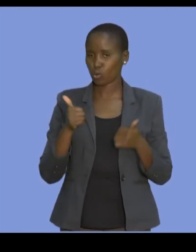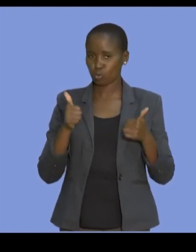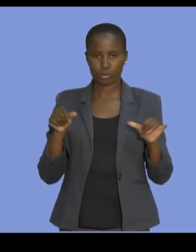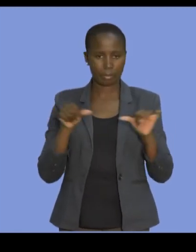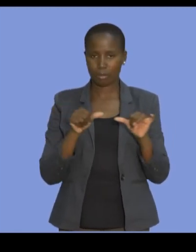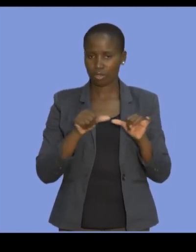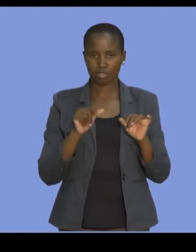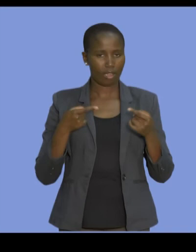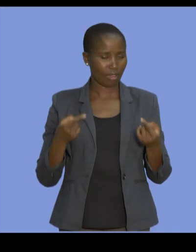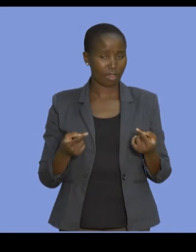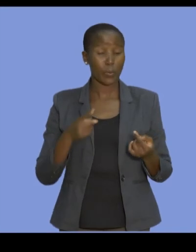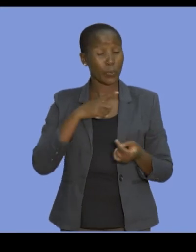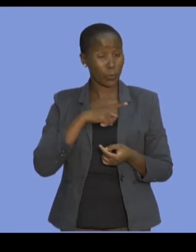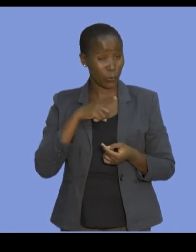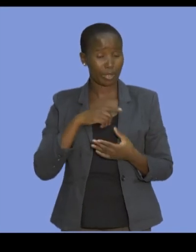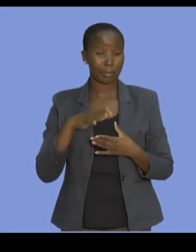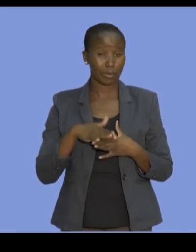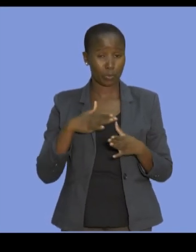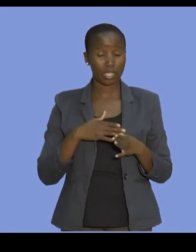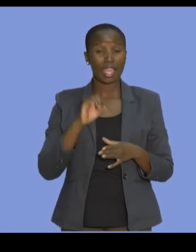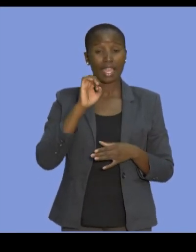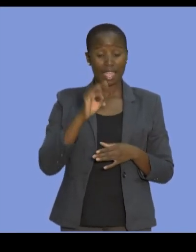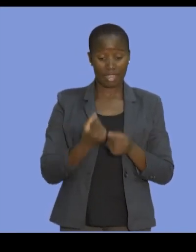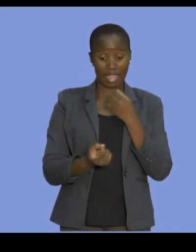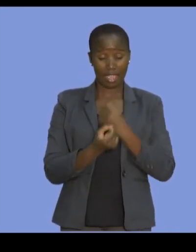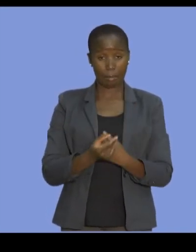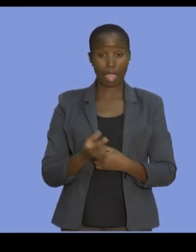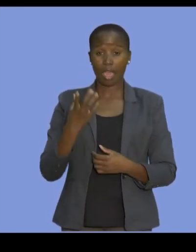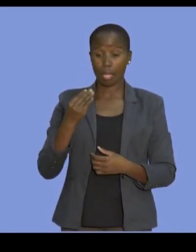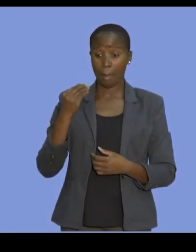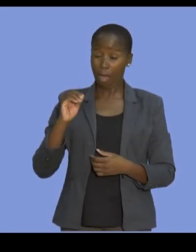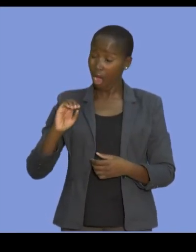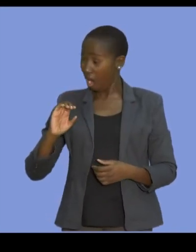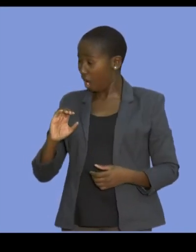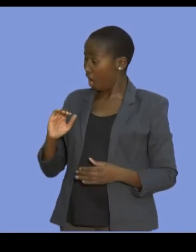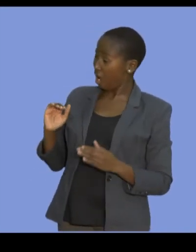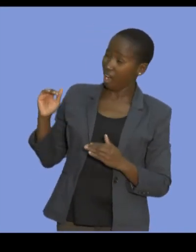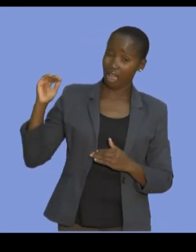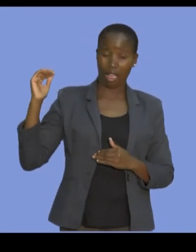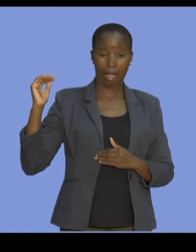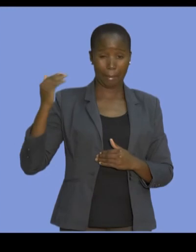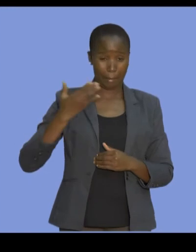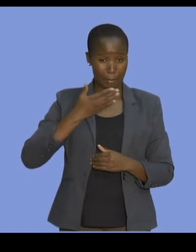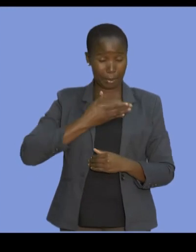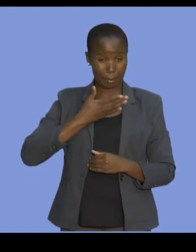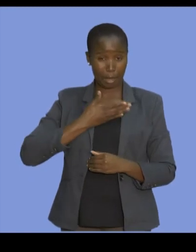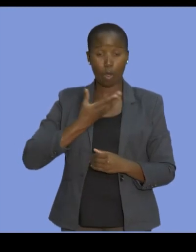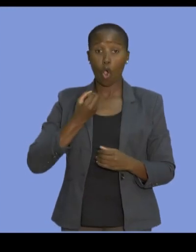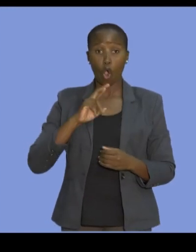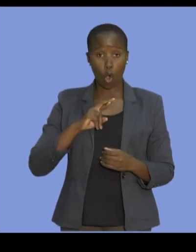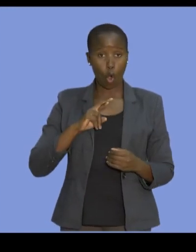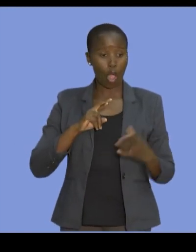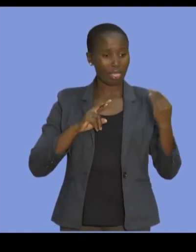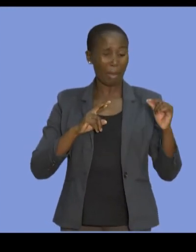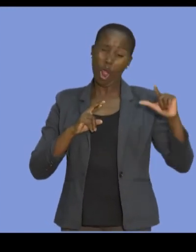spread because one extreme, very, very high or low value can have a bigger